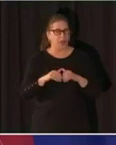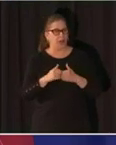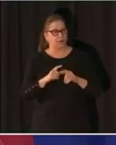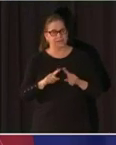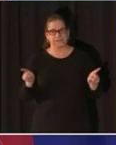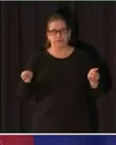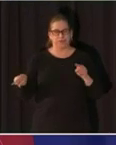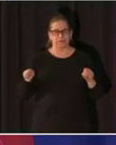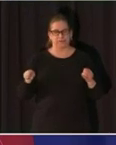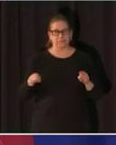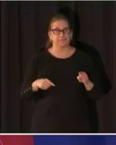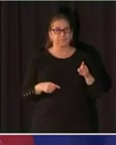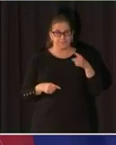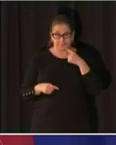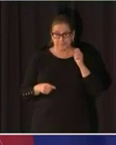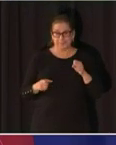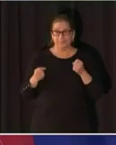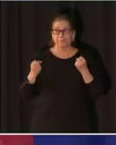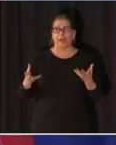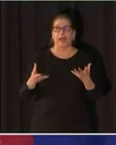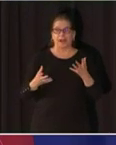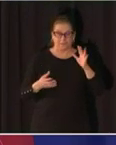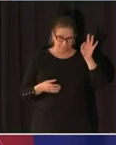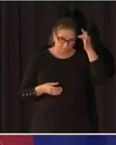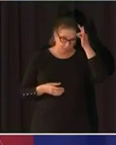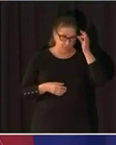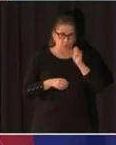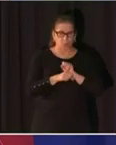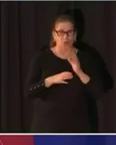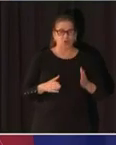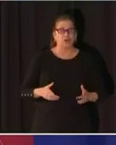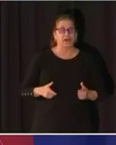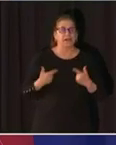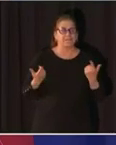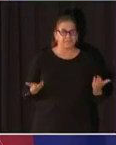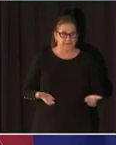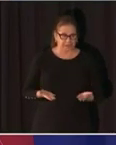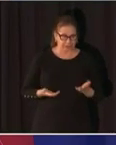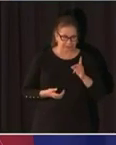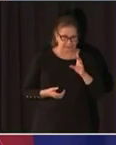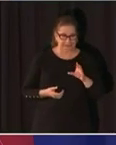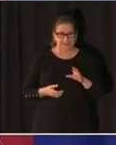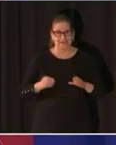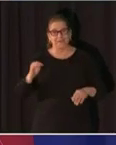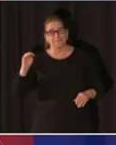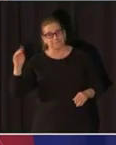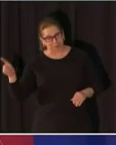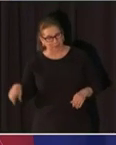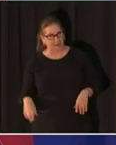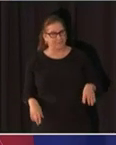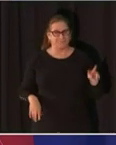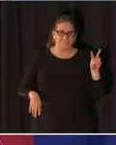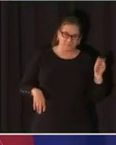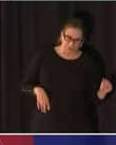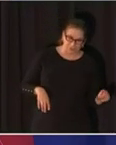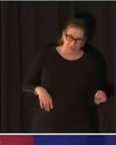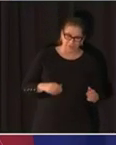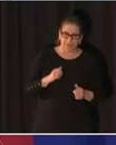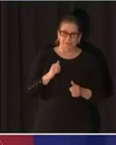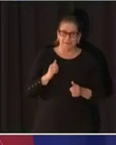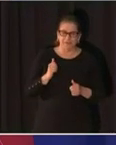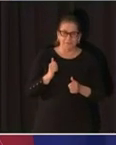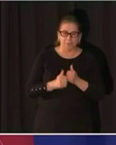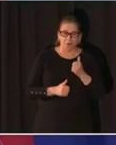in DC, Maryland, and Virginia. But the vast majority of federal workers are outside of DC